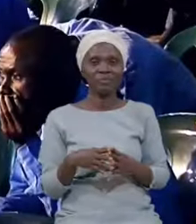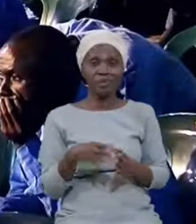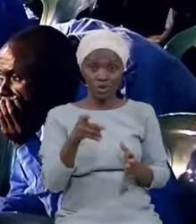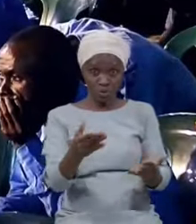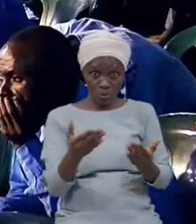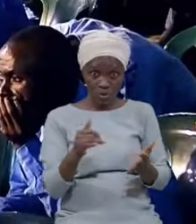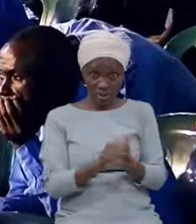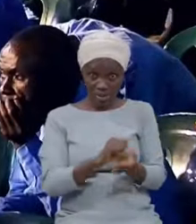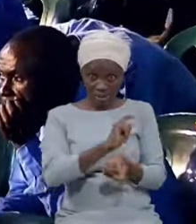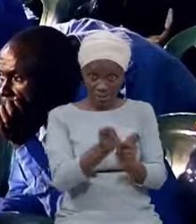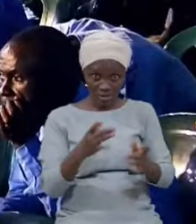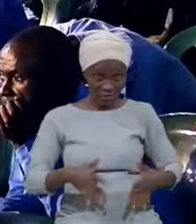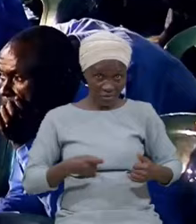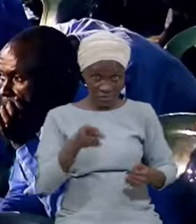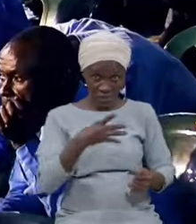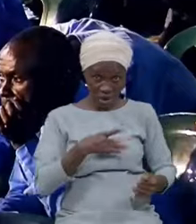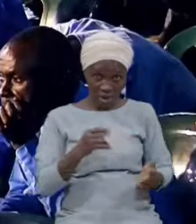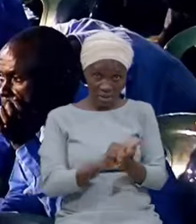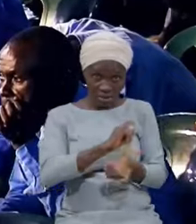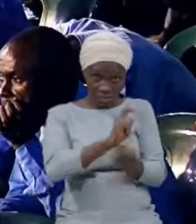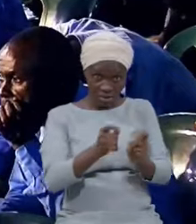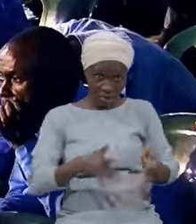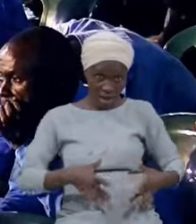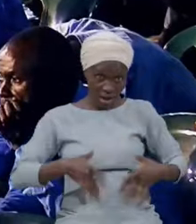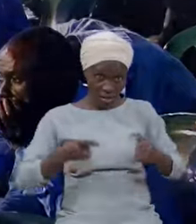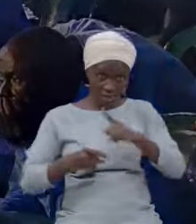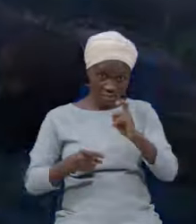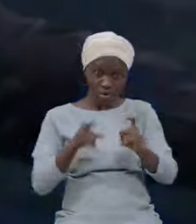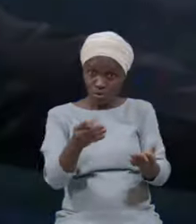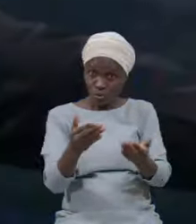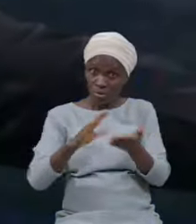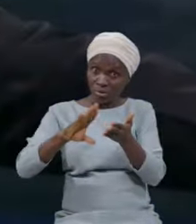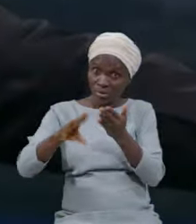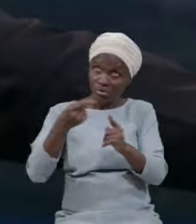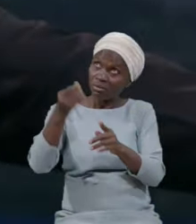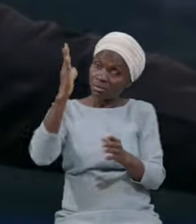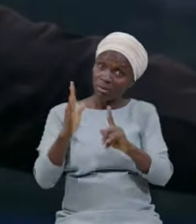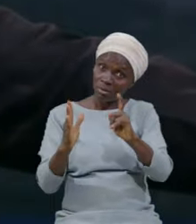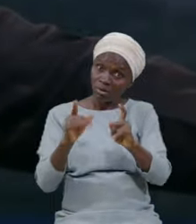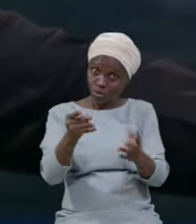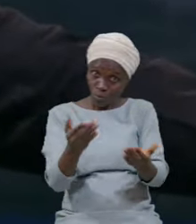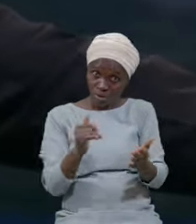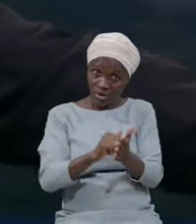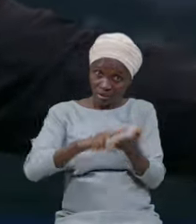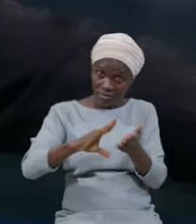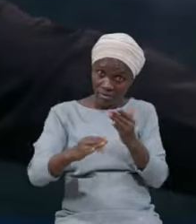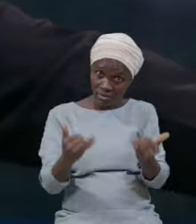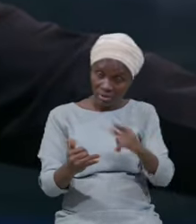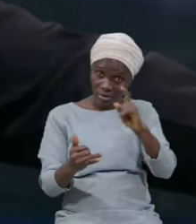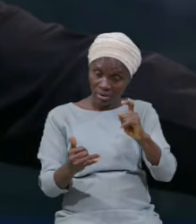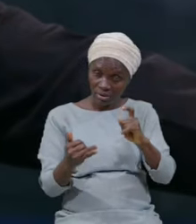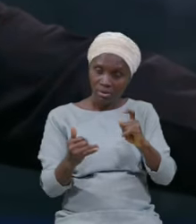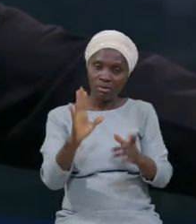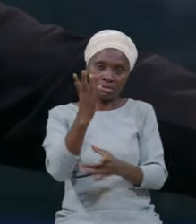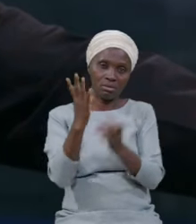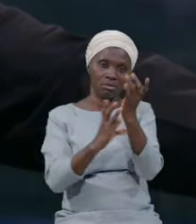that transformation, you want that forgiveness, you want that redemption, you want that salvation. Wherever you are, raise up that